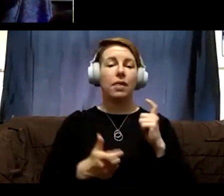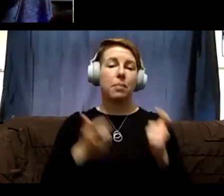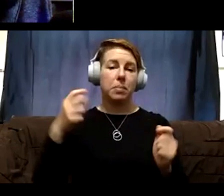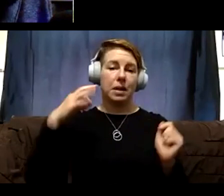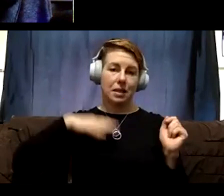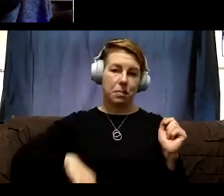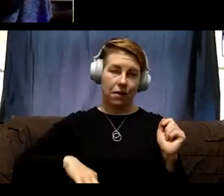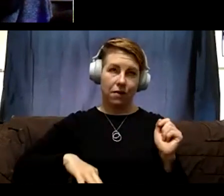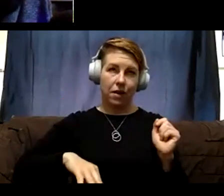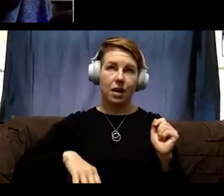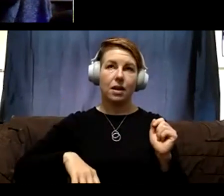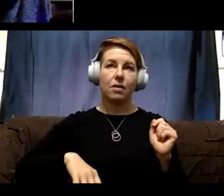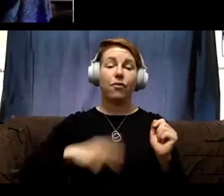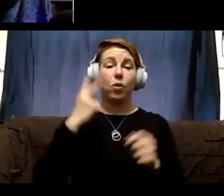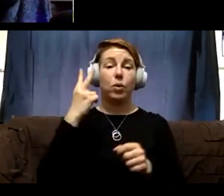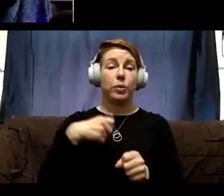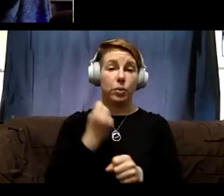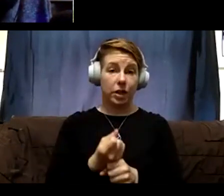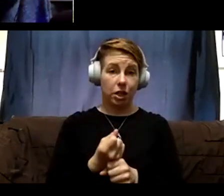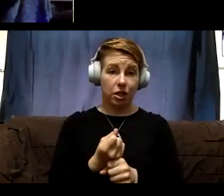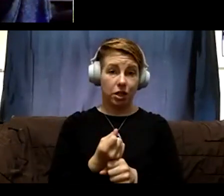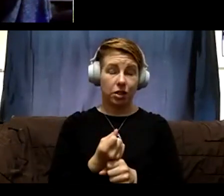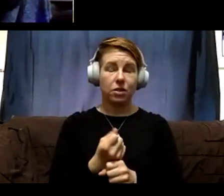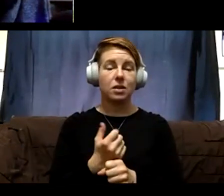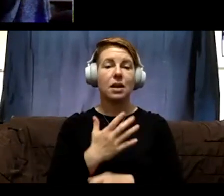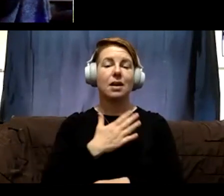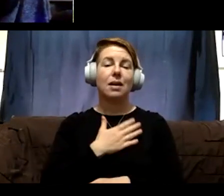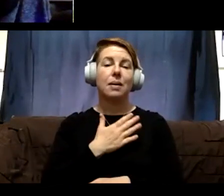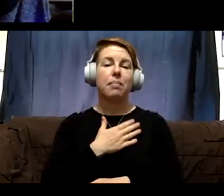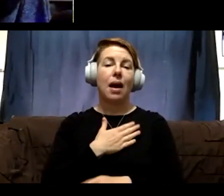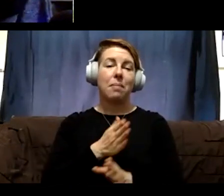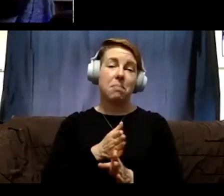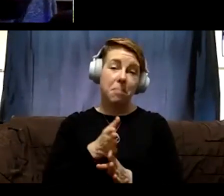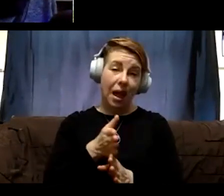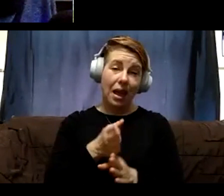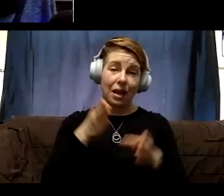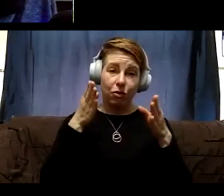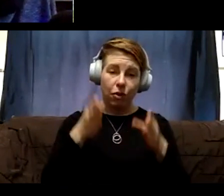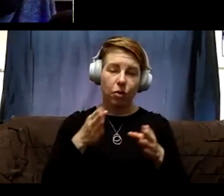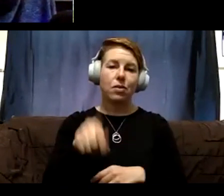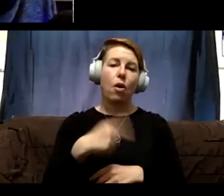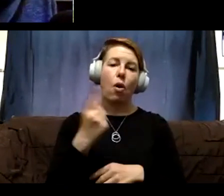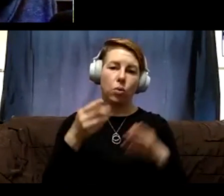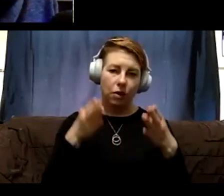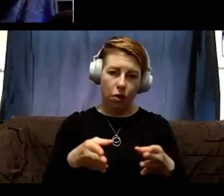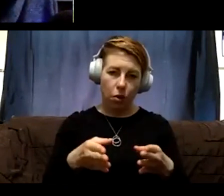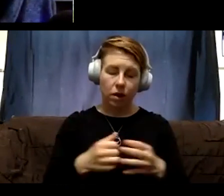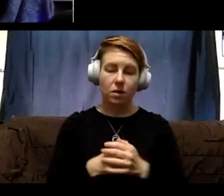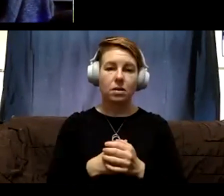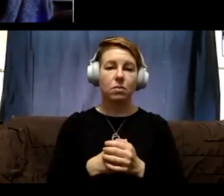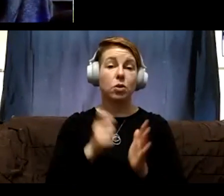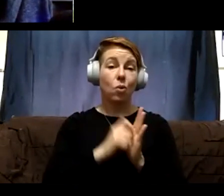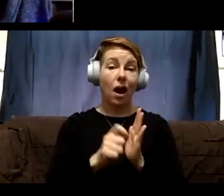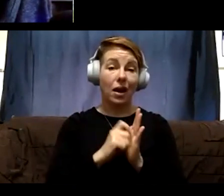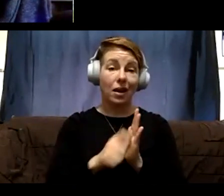that for 2 years, my main focus, pretty much my only focus, was writing. And that